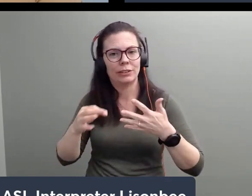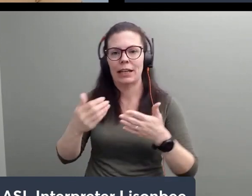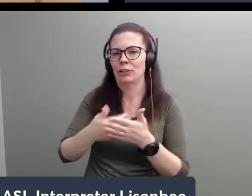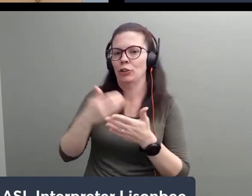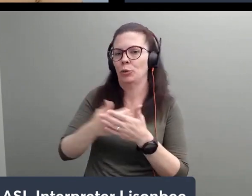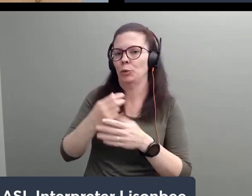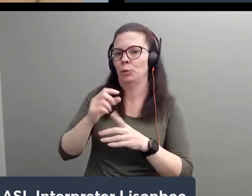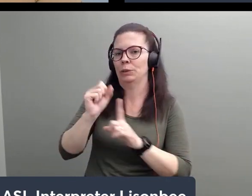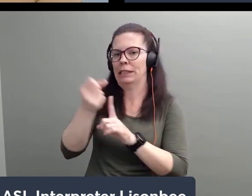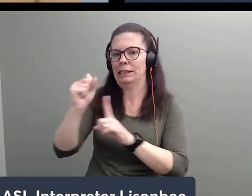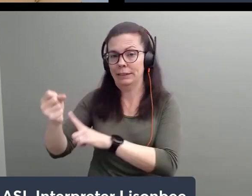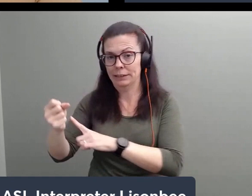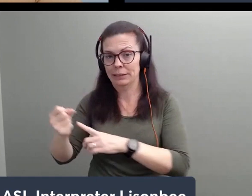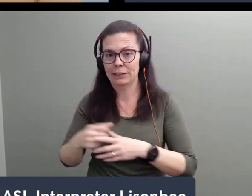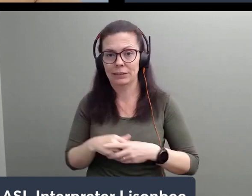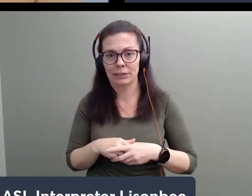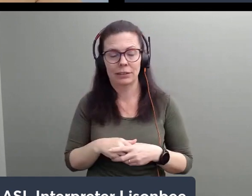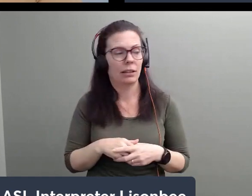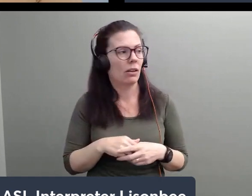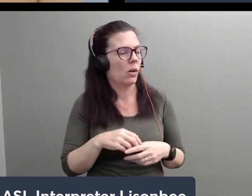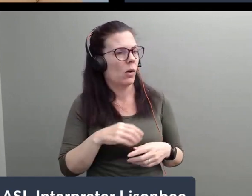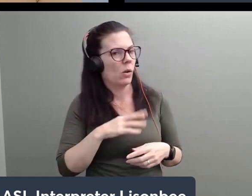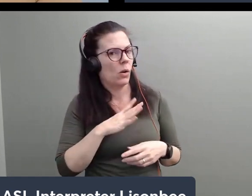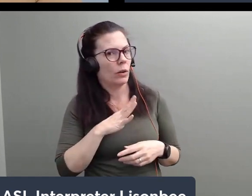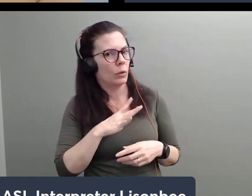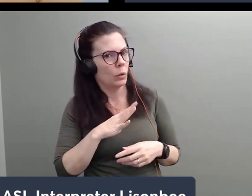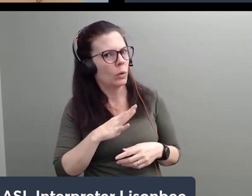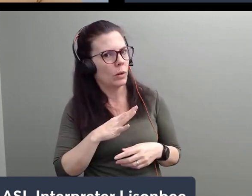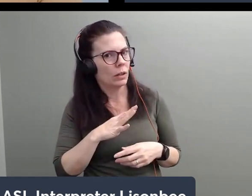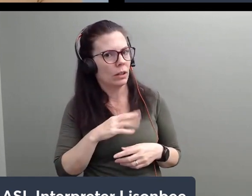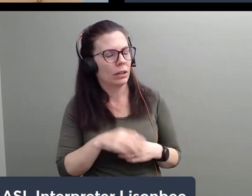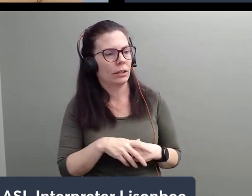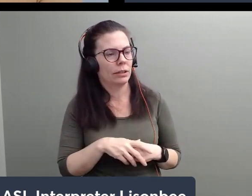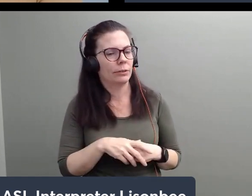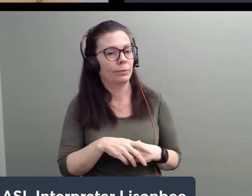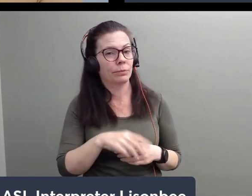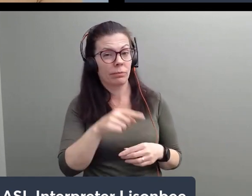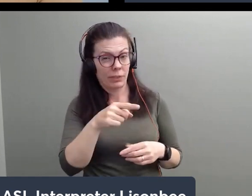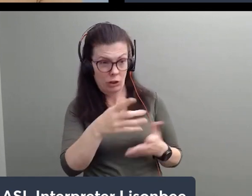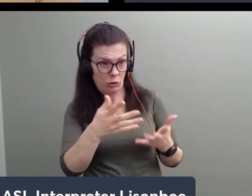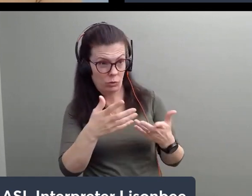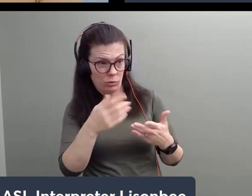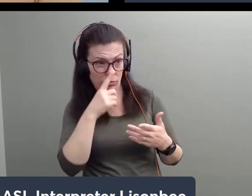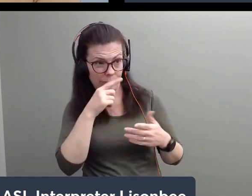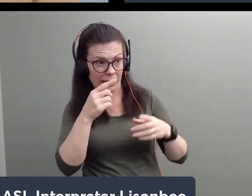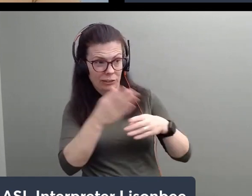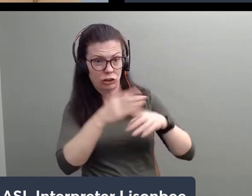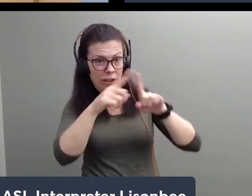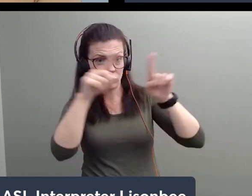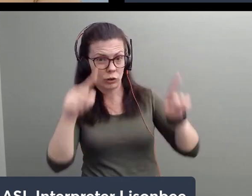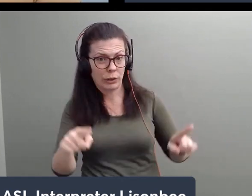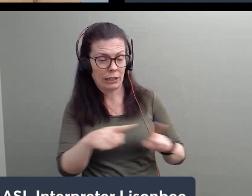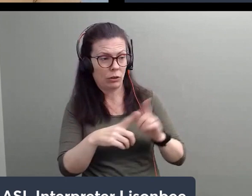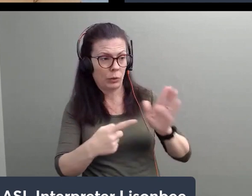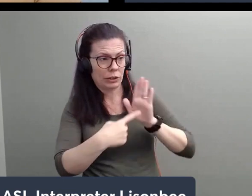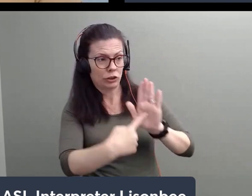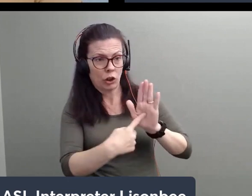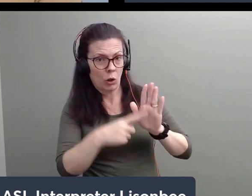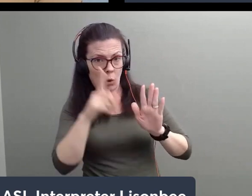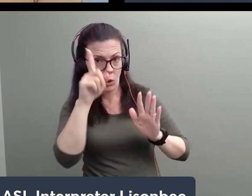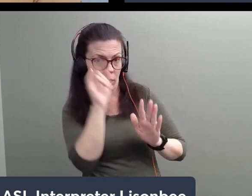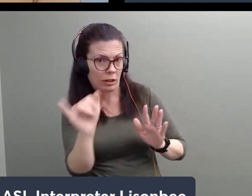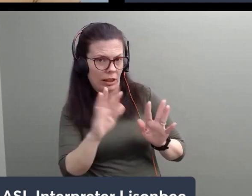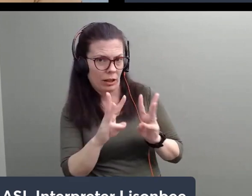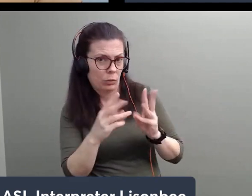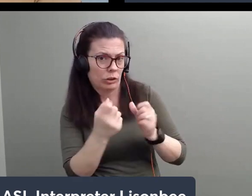cases. That sounds pretty cool. Do you want to share your screen and we can bring up and show what the workshop looks like